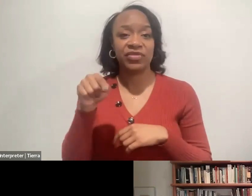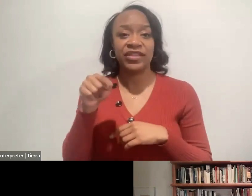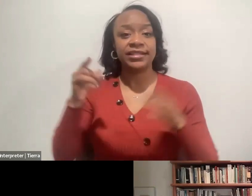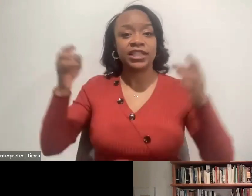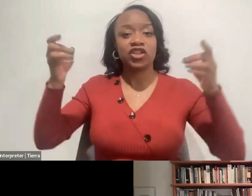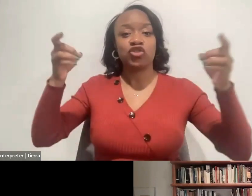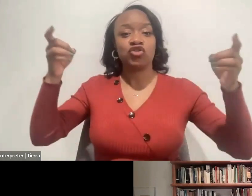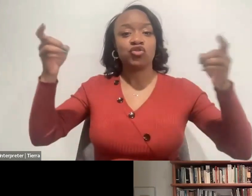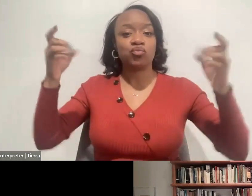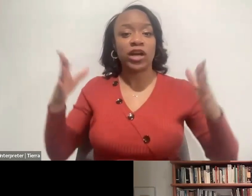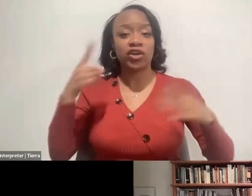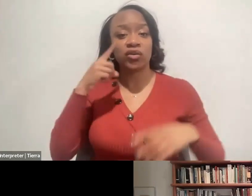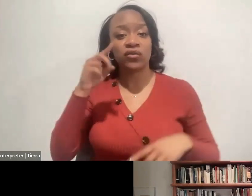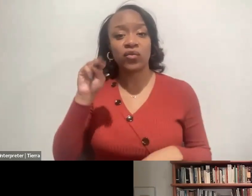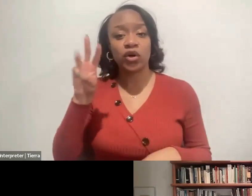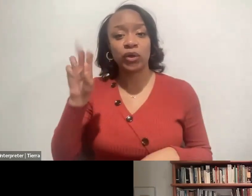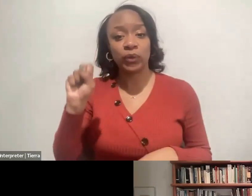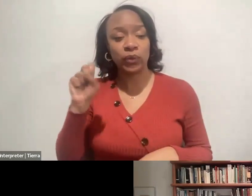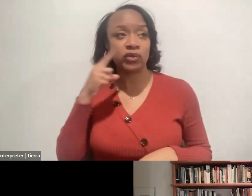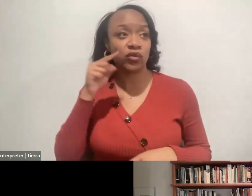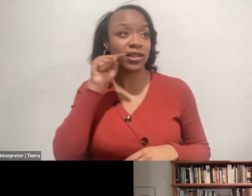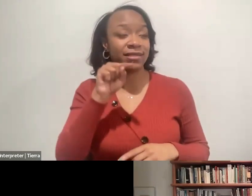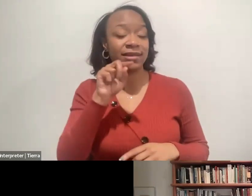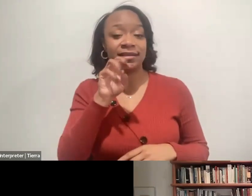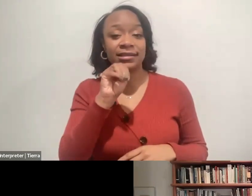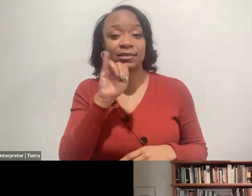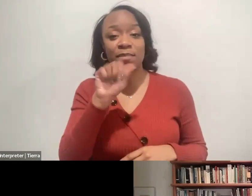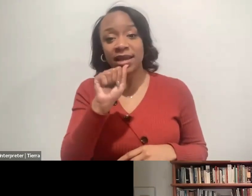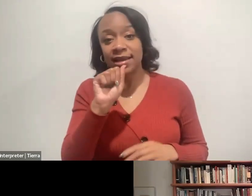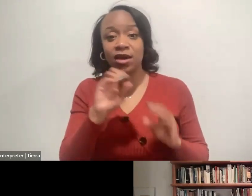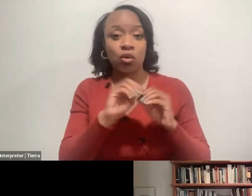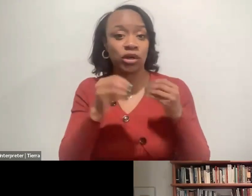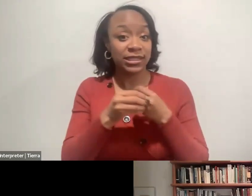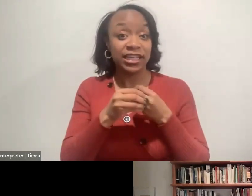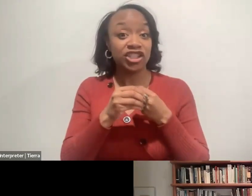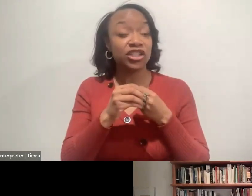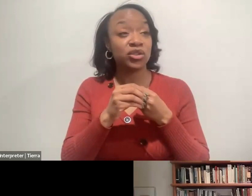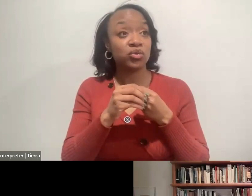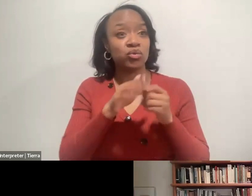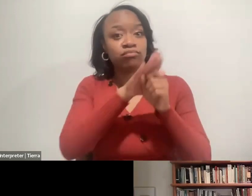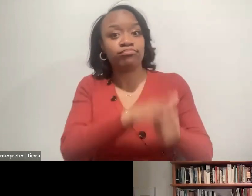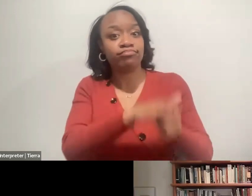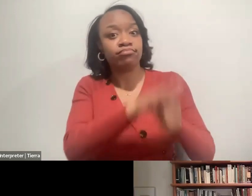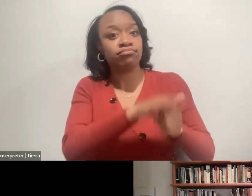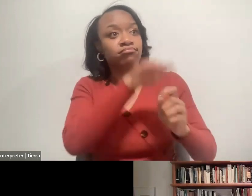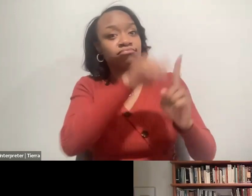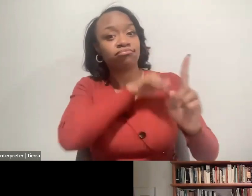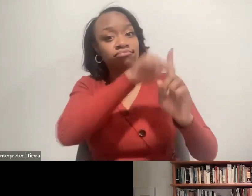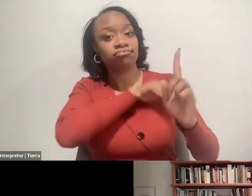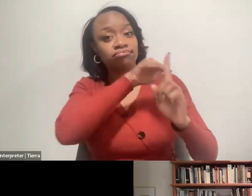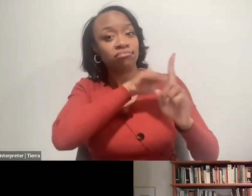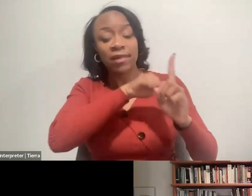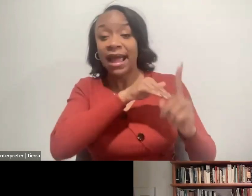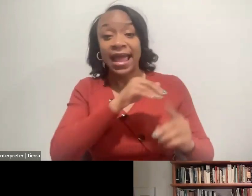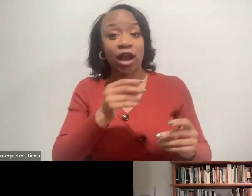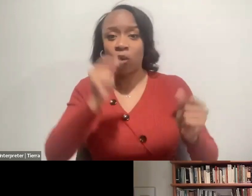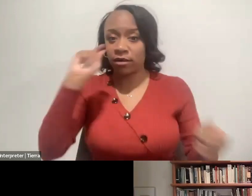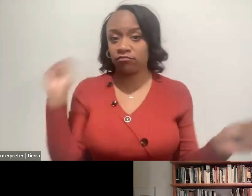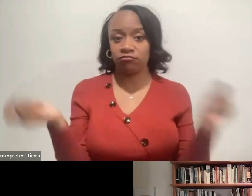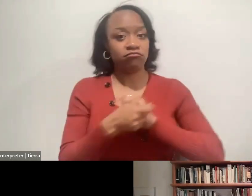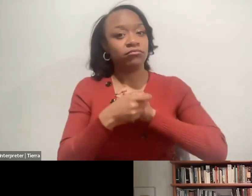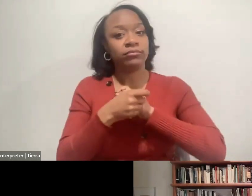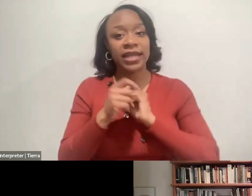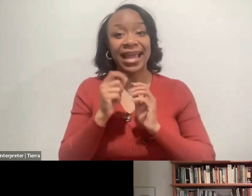director of news at this media organization, so to pressure. And sometimes in a matter of hours, they have generated, for